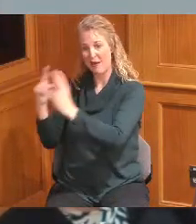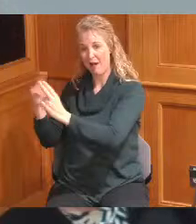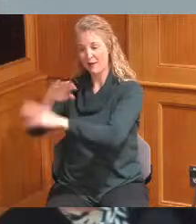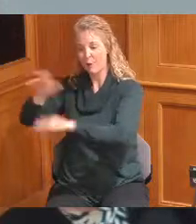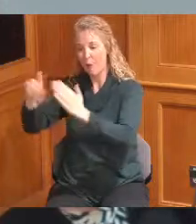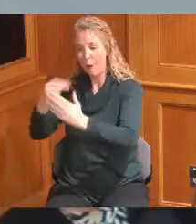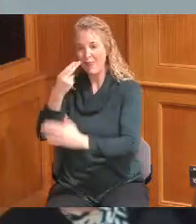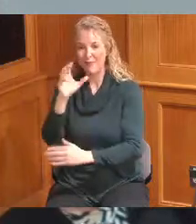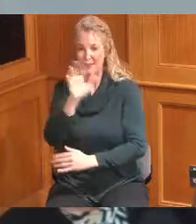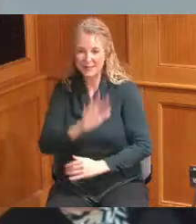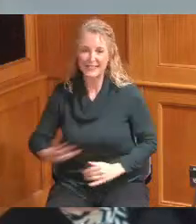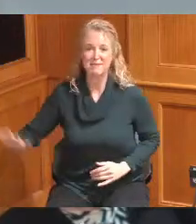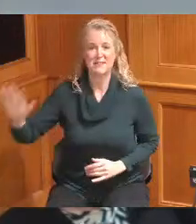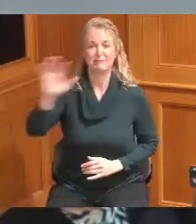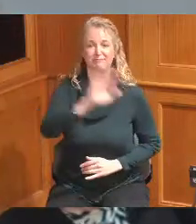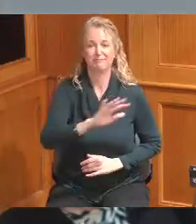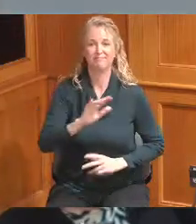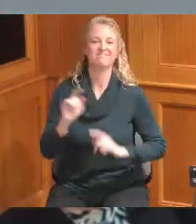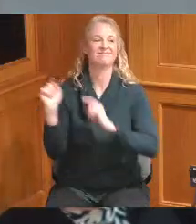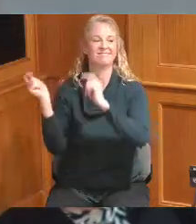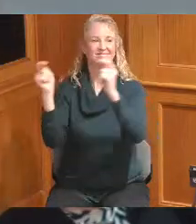Hamilton County.